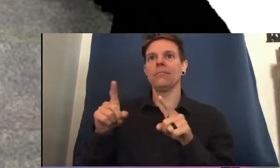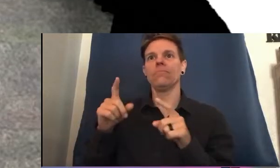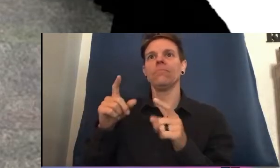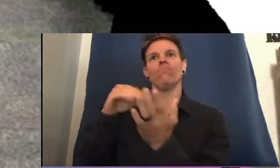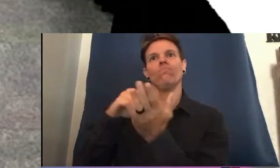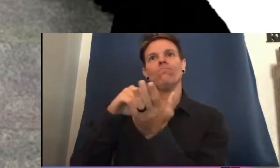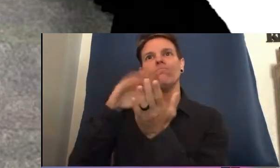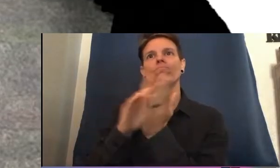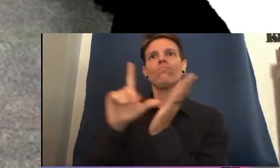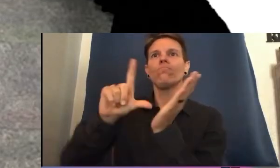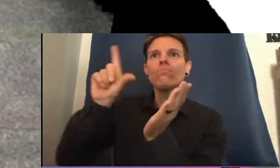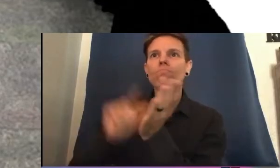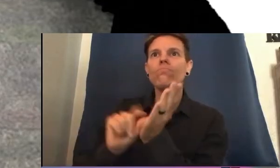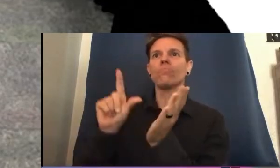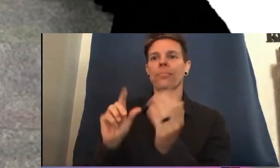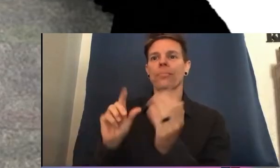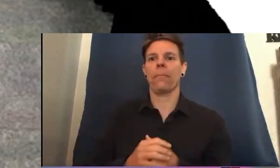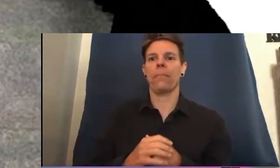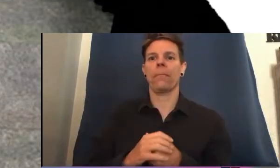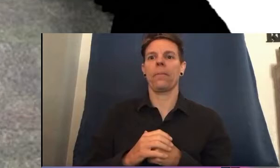front of you?